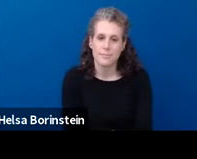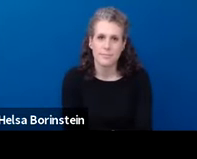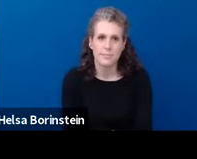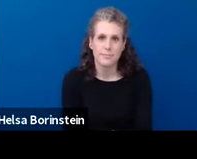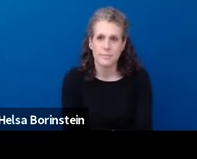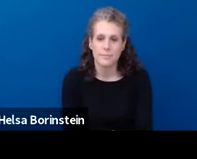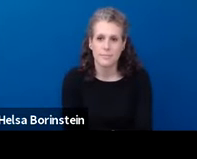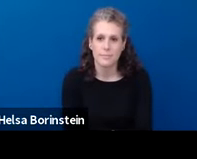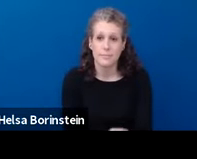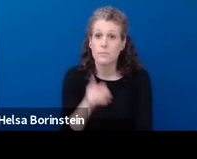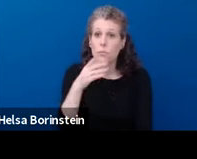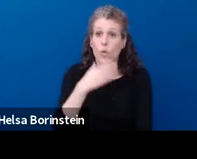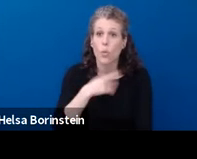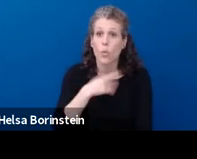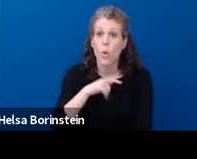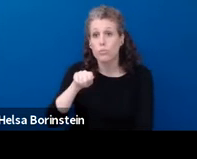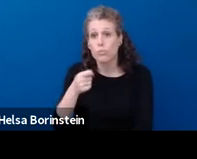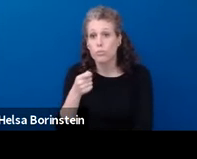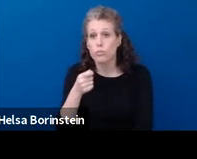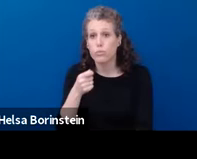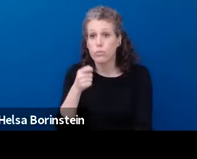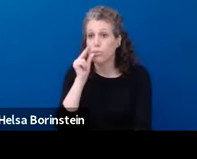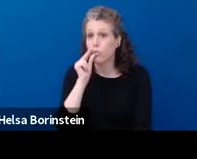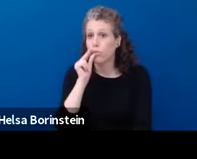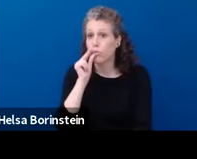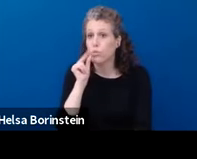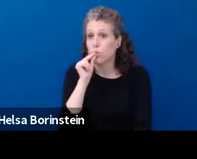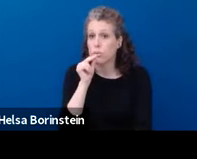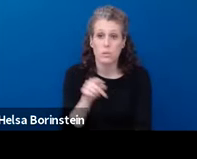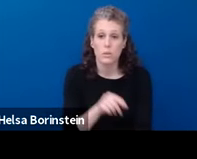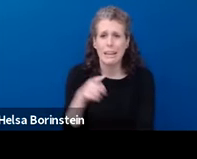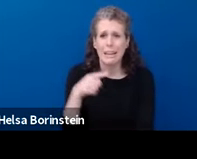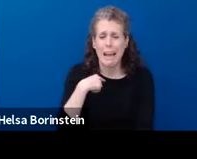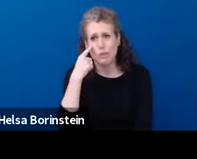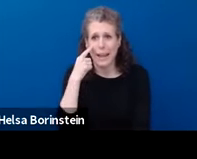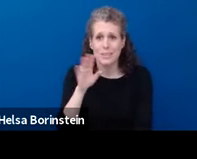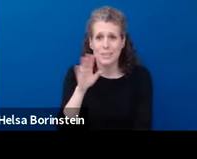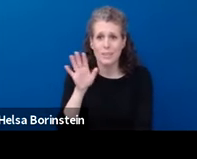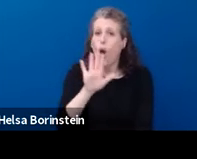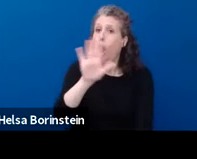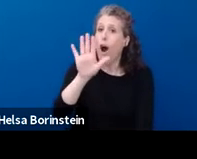if you put your microphone on as well. I'm trying. I'm sorry. Yeah, now we can hear you.